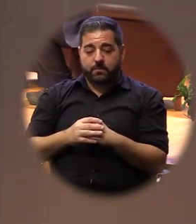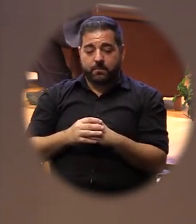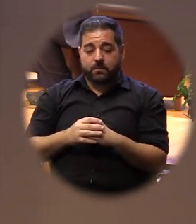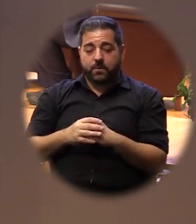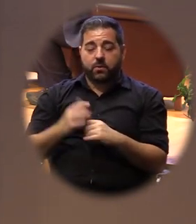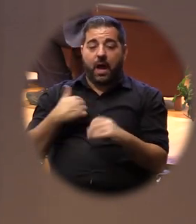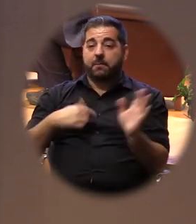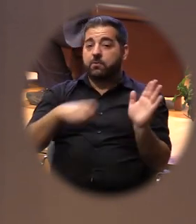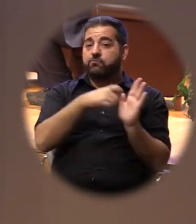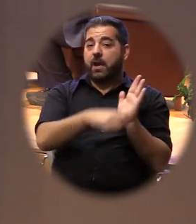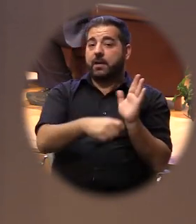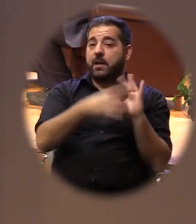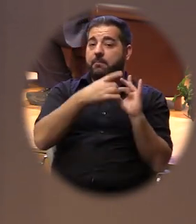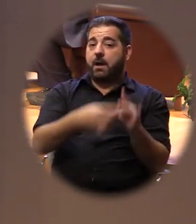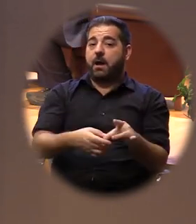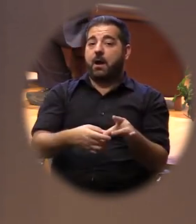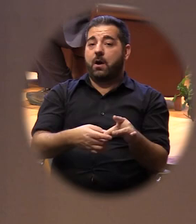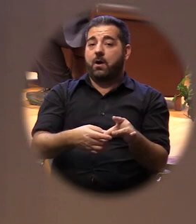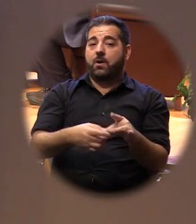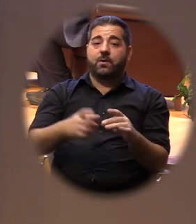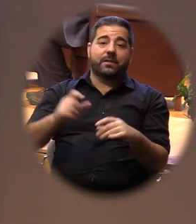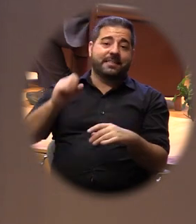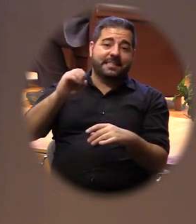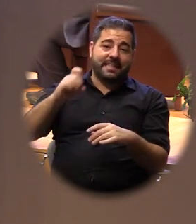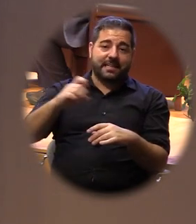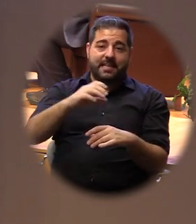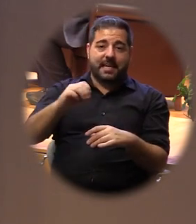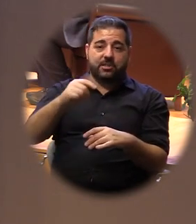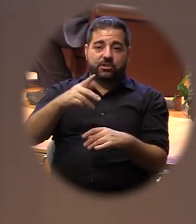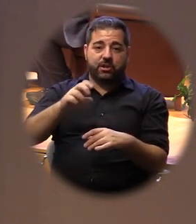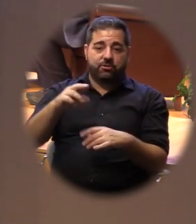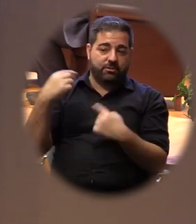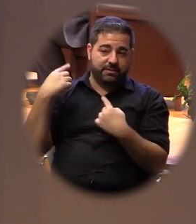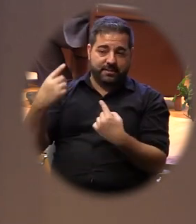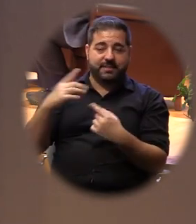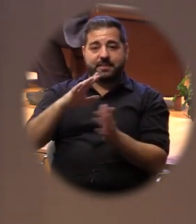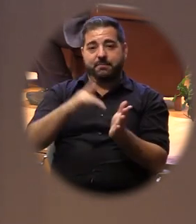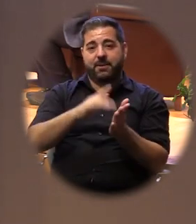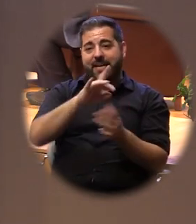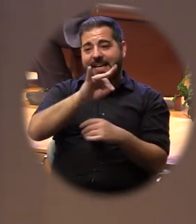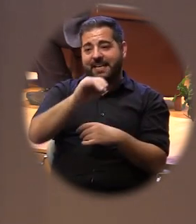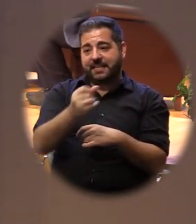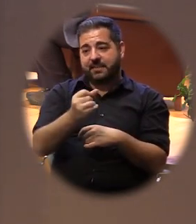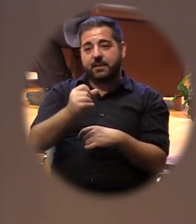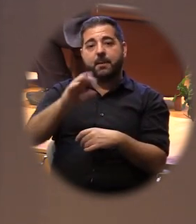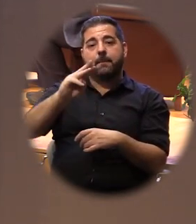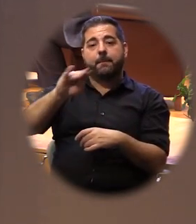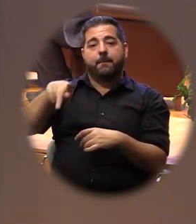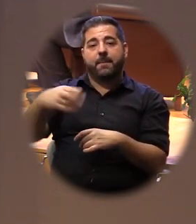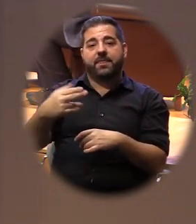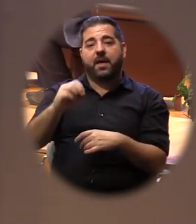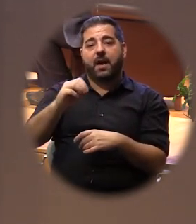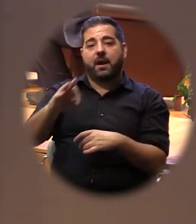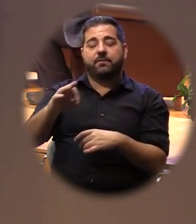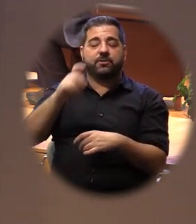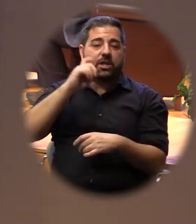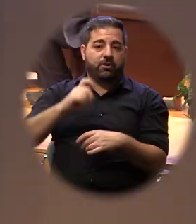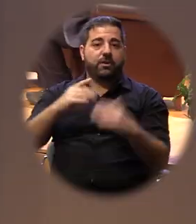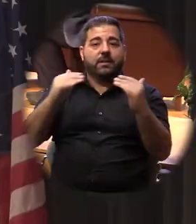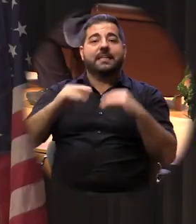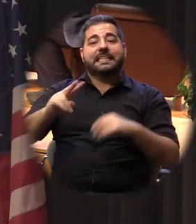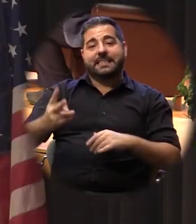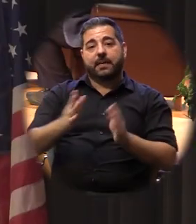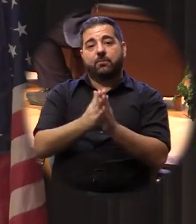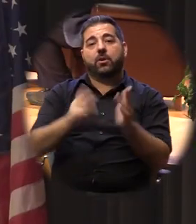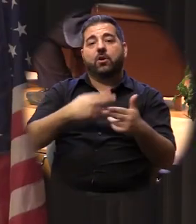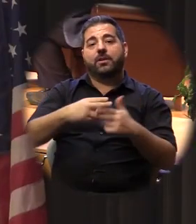I've been writing about sex and gender since the mid-80s, Myths of Gender. Then I wrote a book called Sexing the Body,